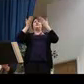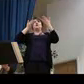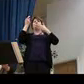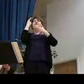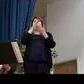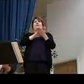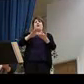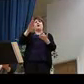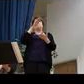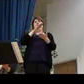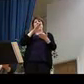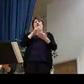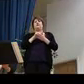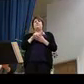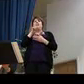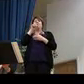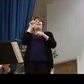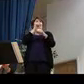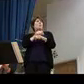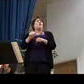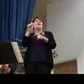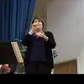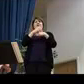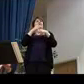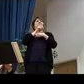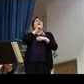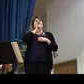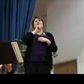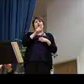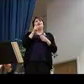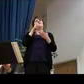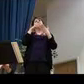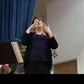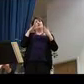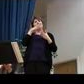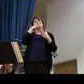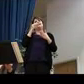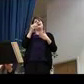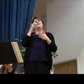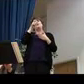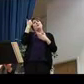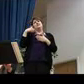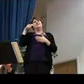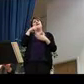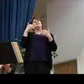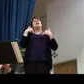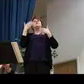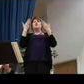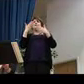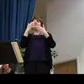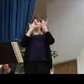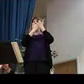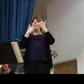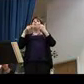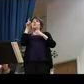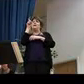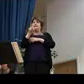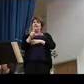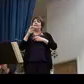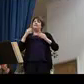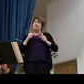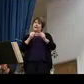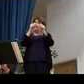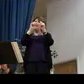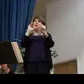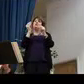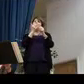make sure students and the rest of us have the services and support we need to carry out our mission. So faculty